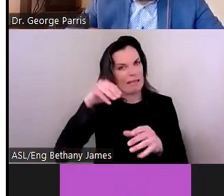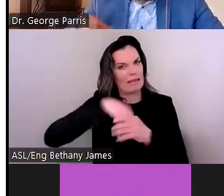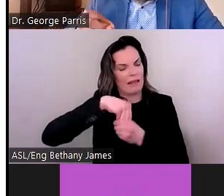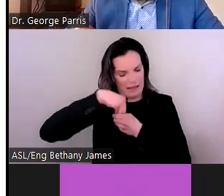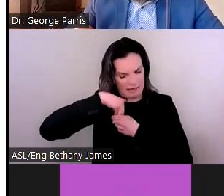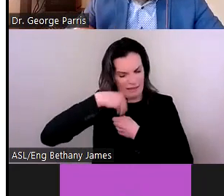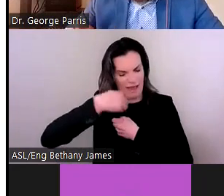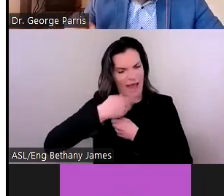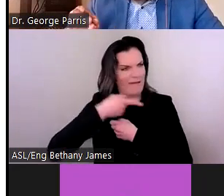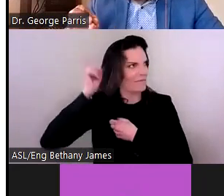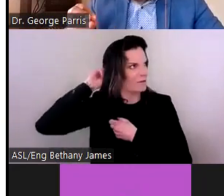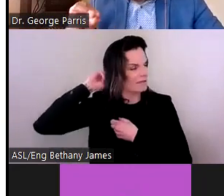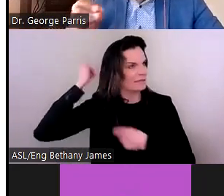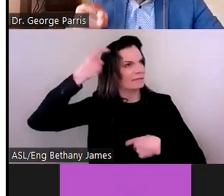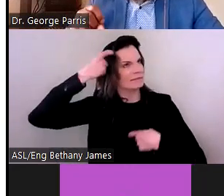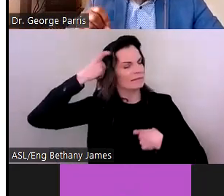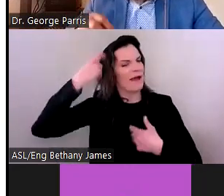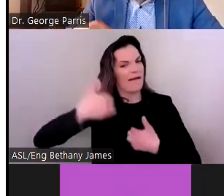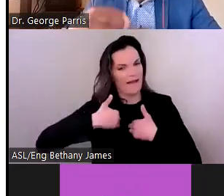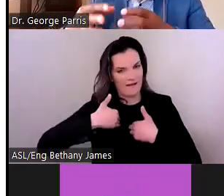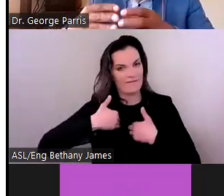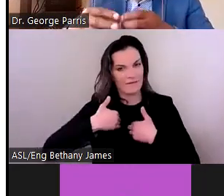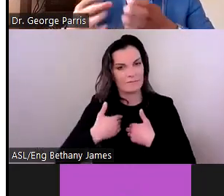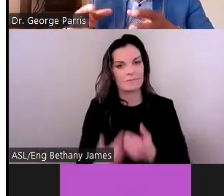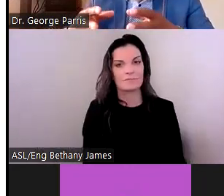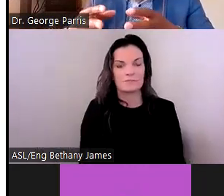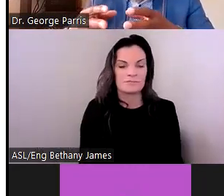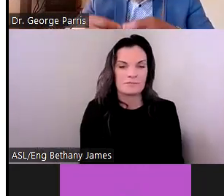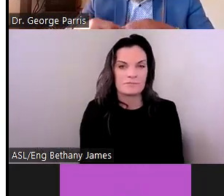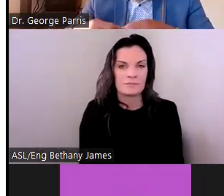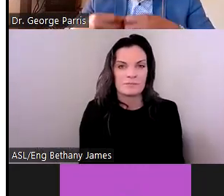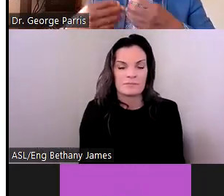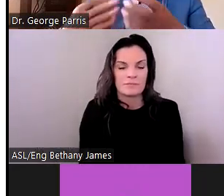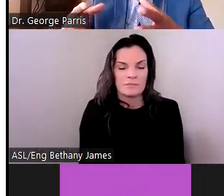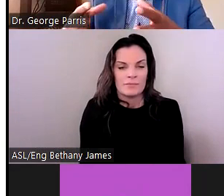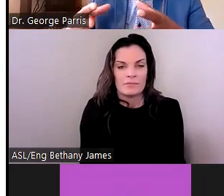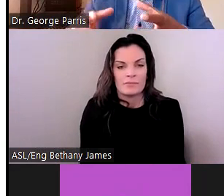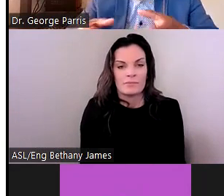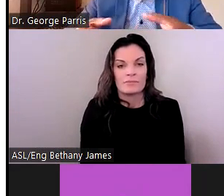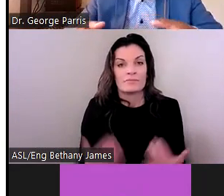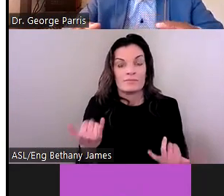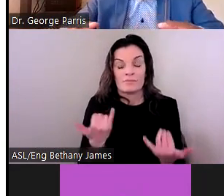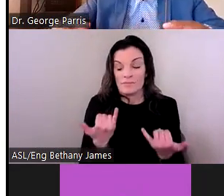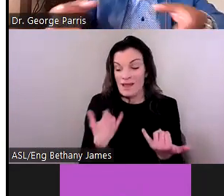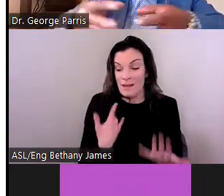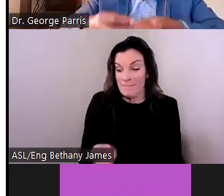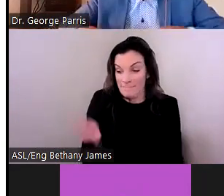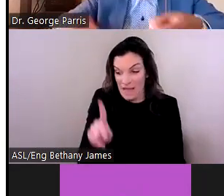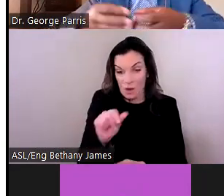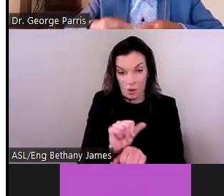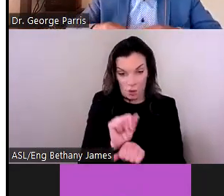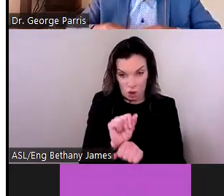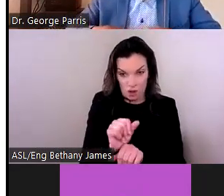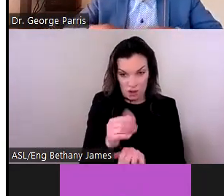addressing those issues that we had to deal with as a result of COVID, but now coming back to work and having